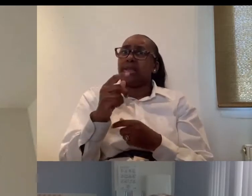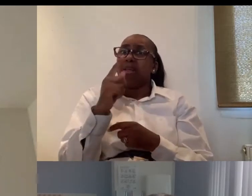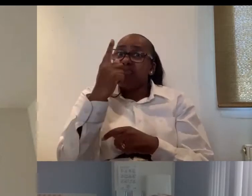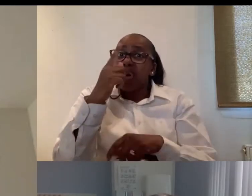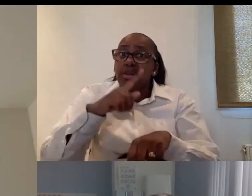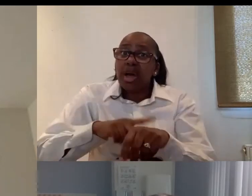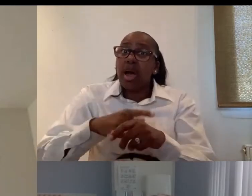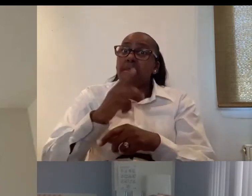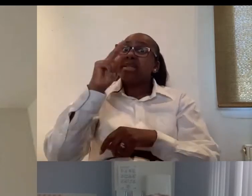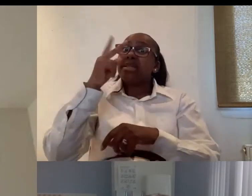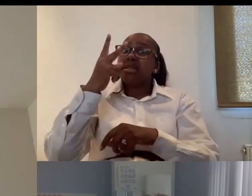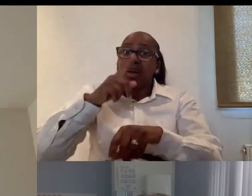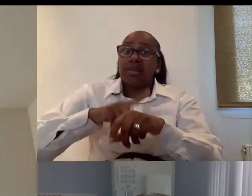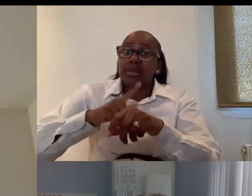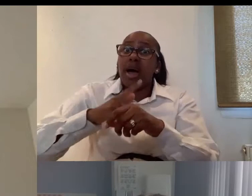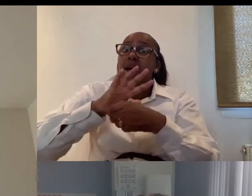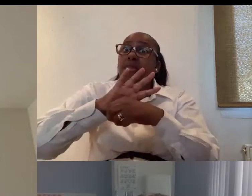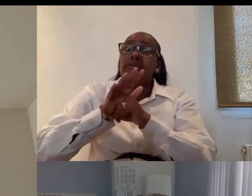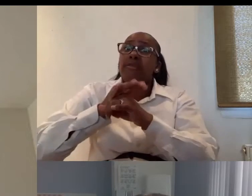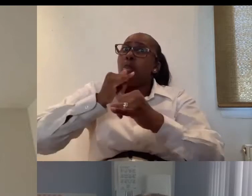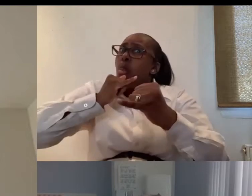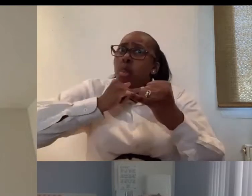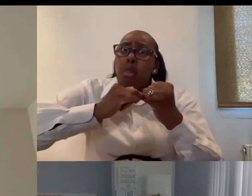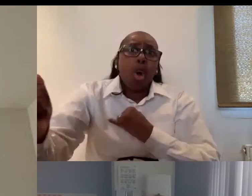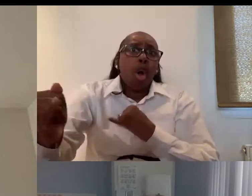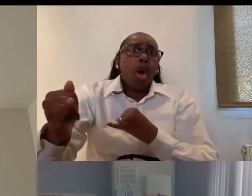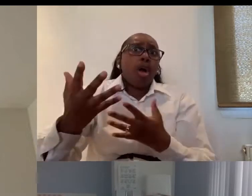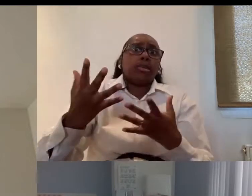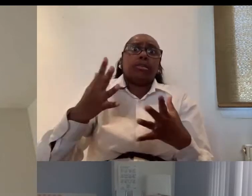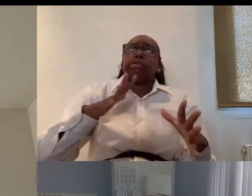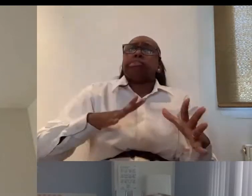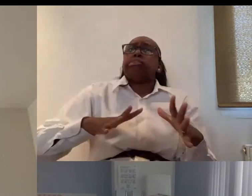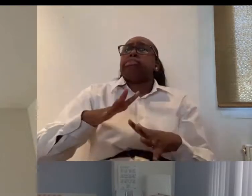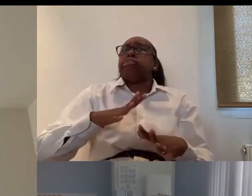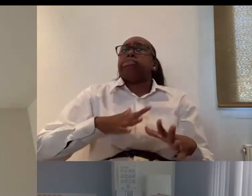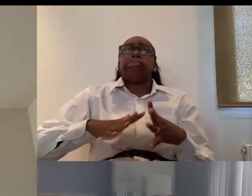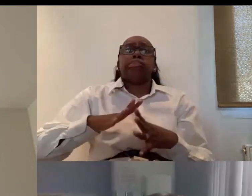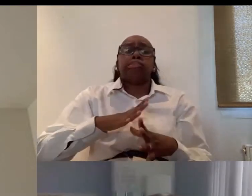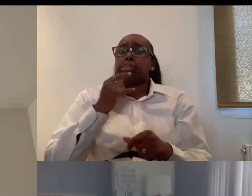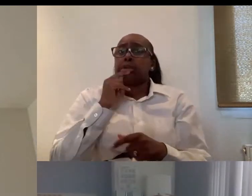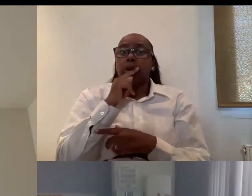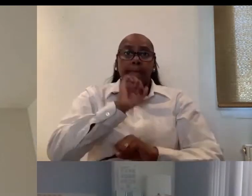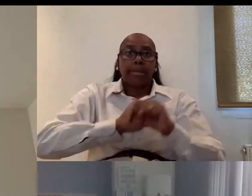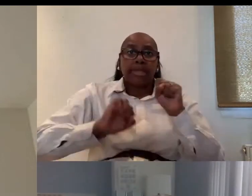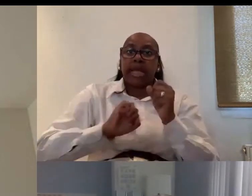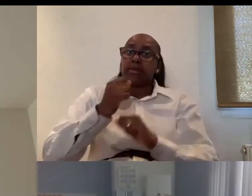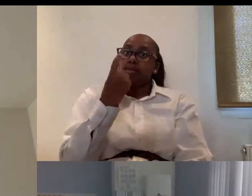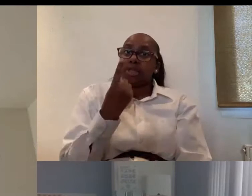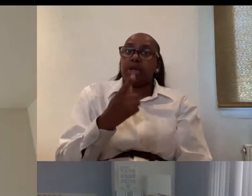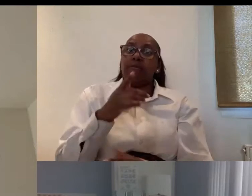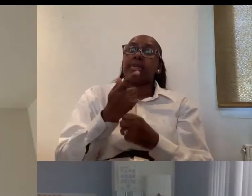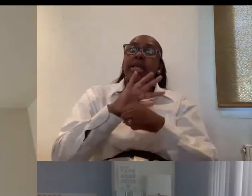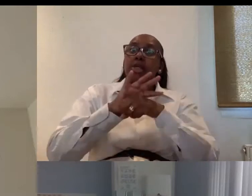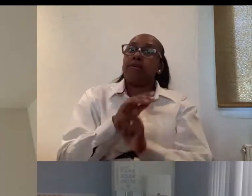time, and actually the second time they got it was even worse than the first. So from the point of view of protecting yourself from getting COVID